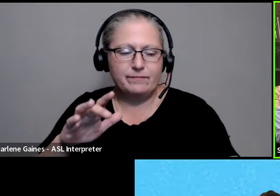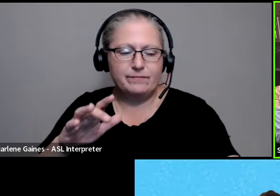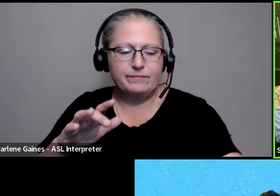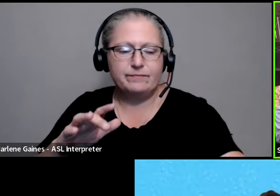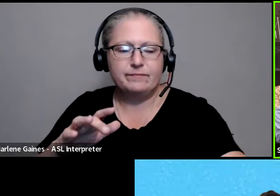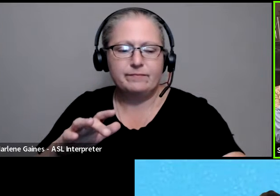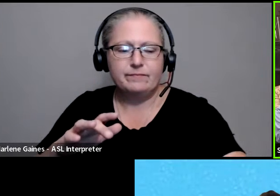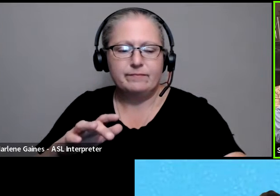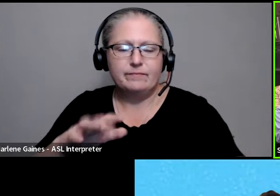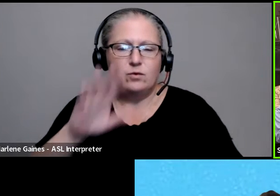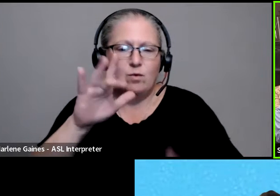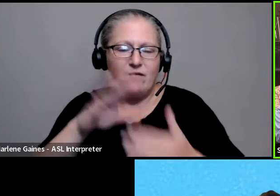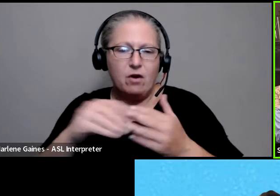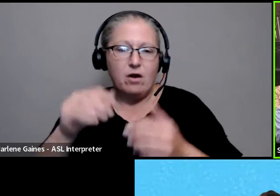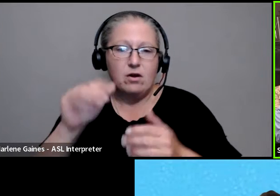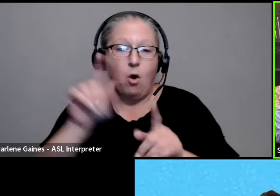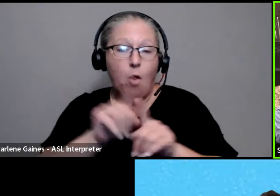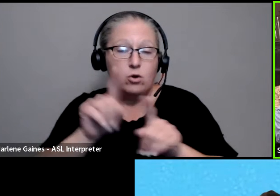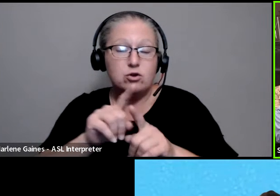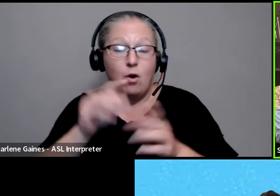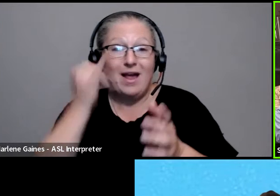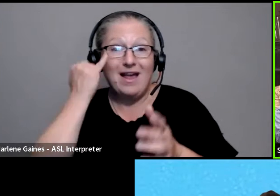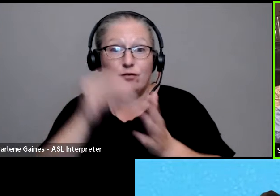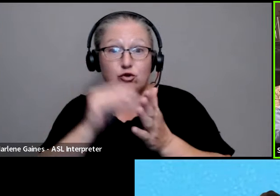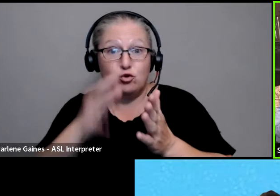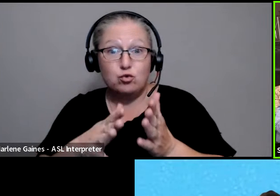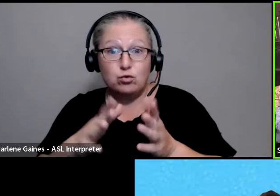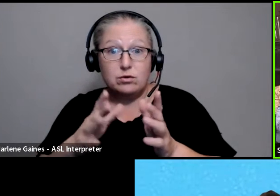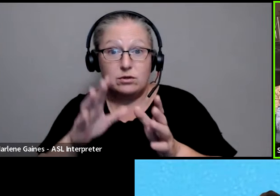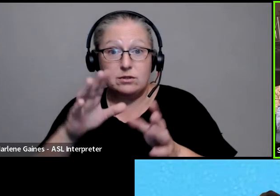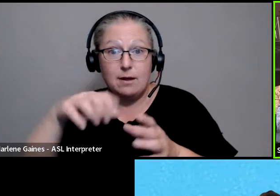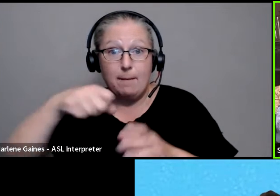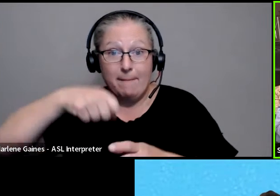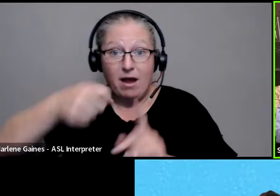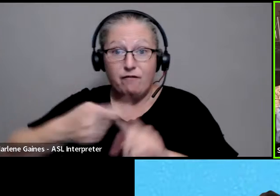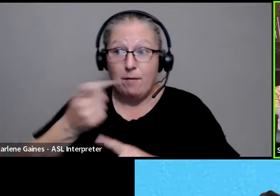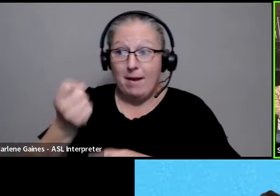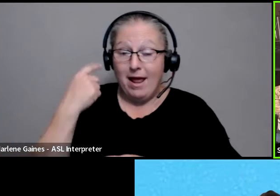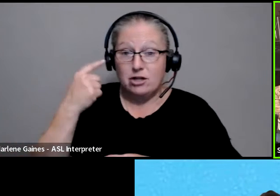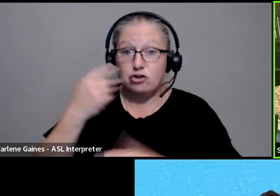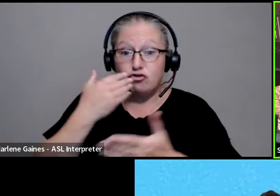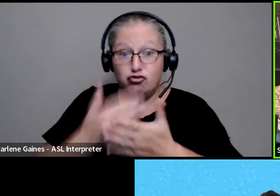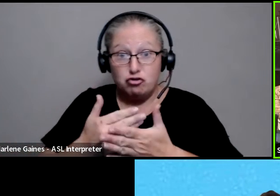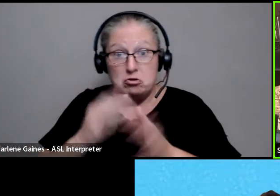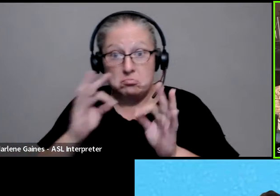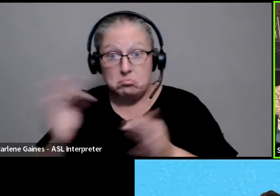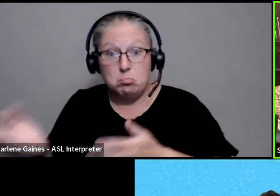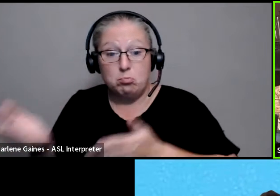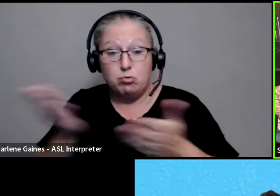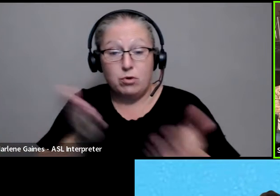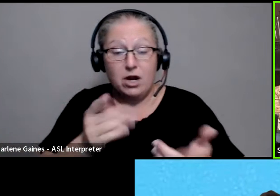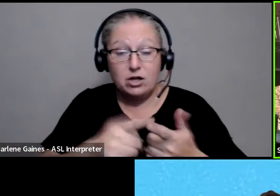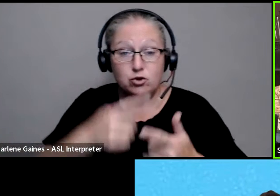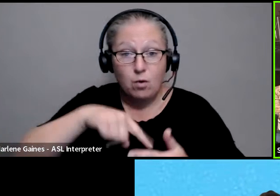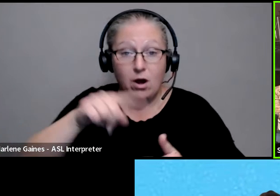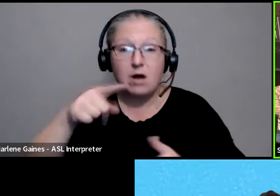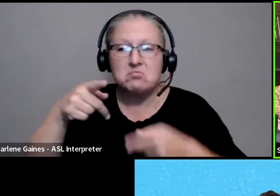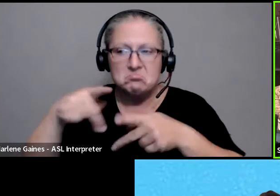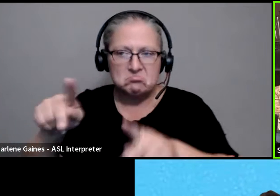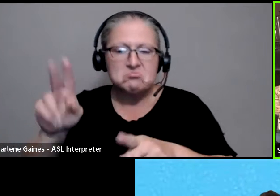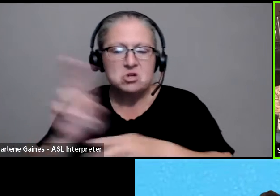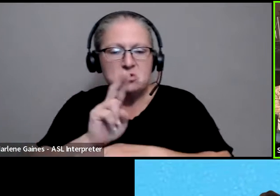students' pouches from the year prior are in good condition and they bring it to us, we allow them to use, an